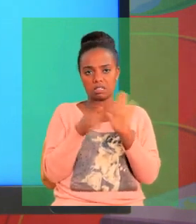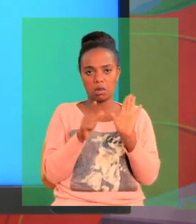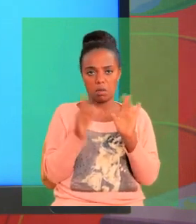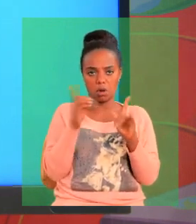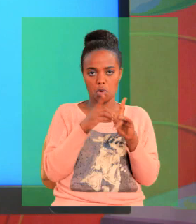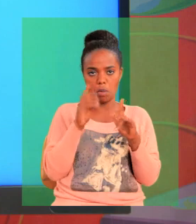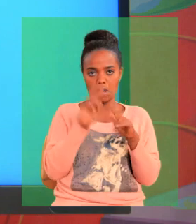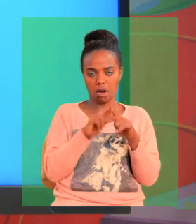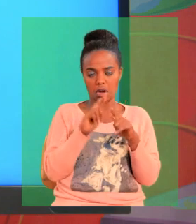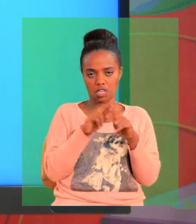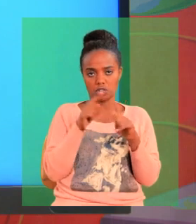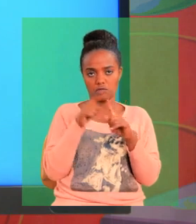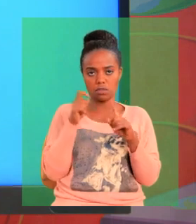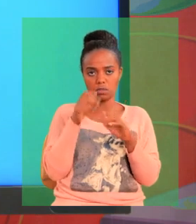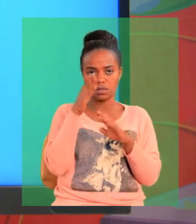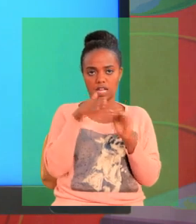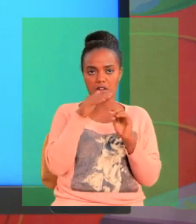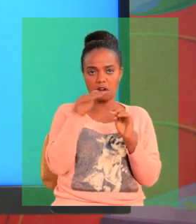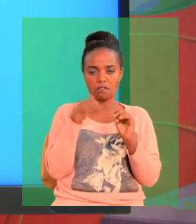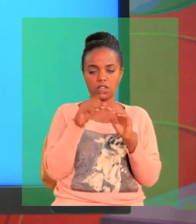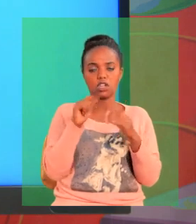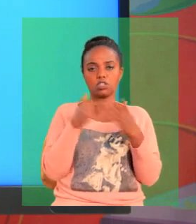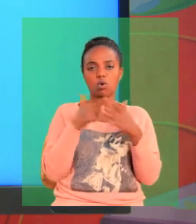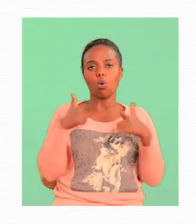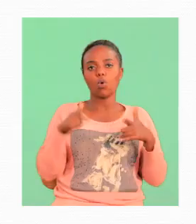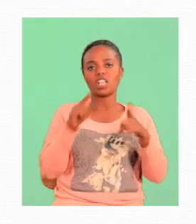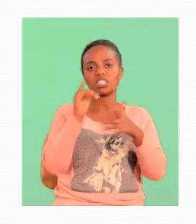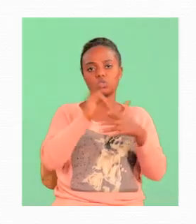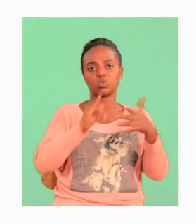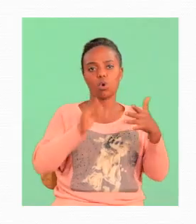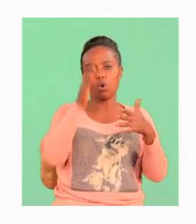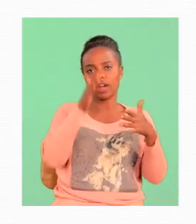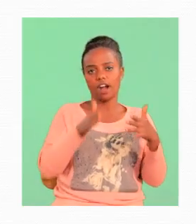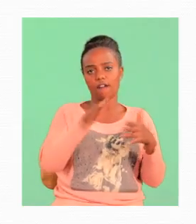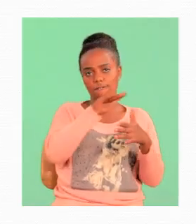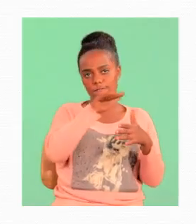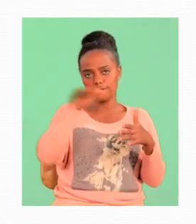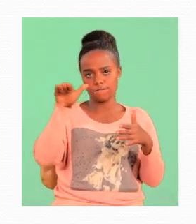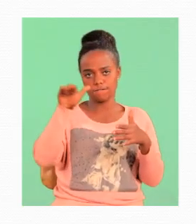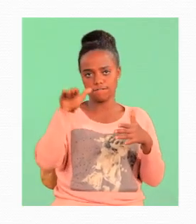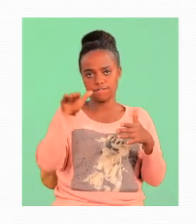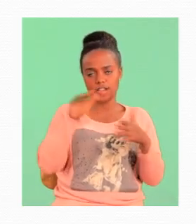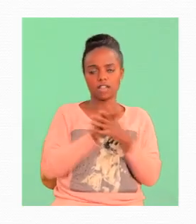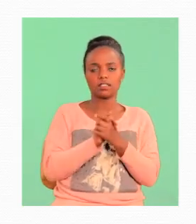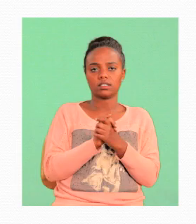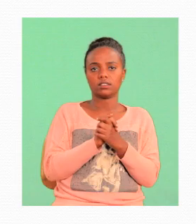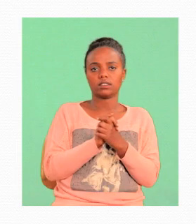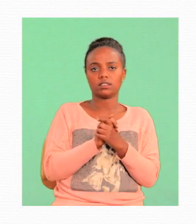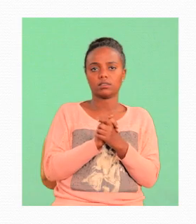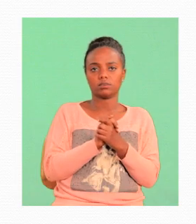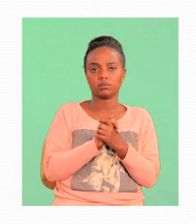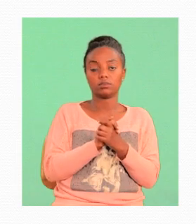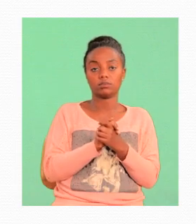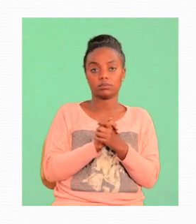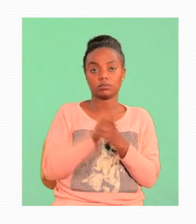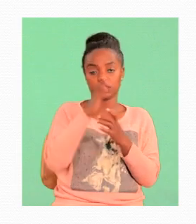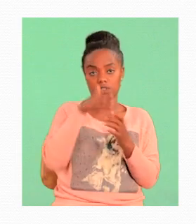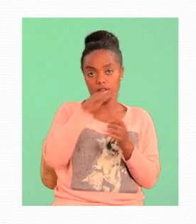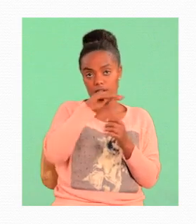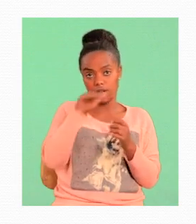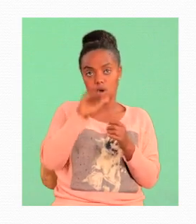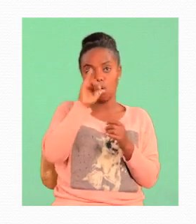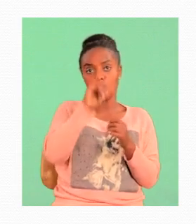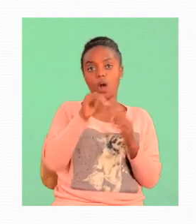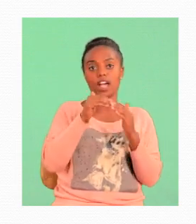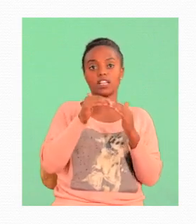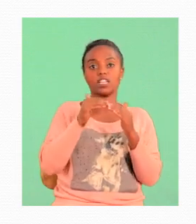from the graph. So let's draw the graph of this. To draw the graph, we have this one, y is greater than or equal